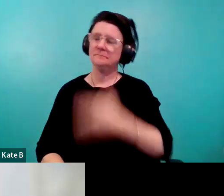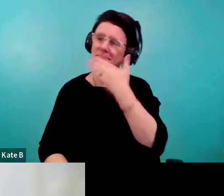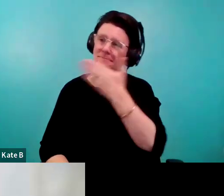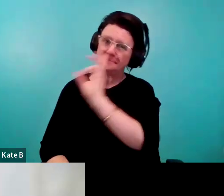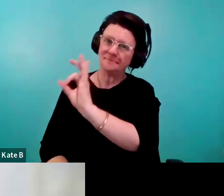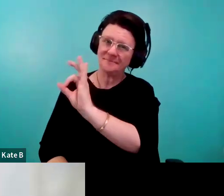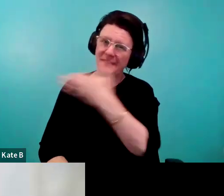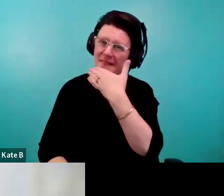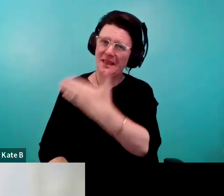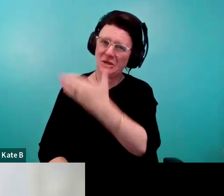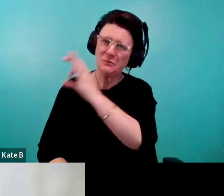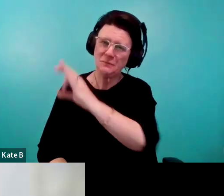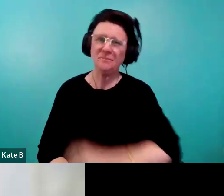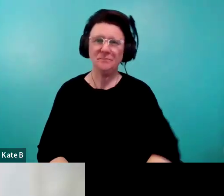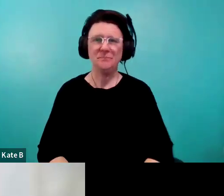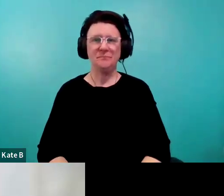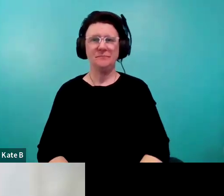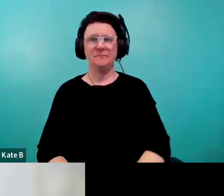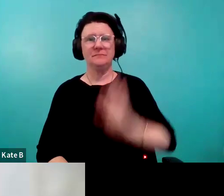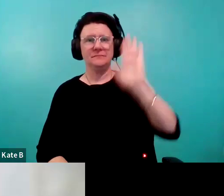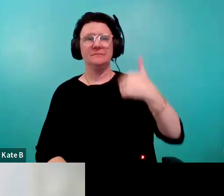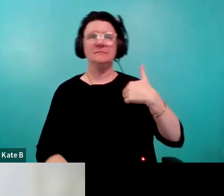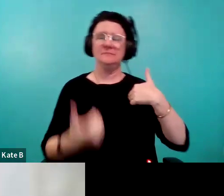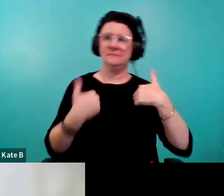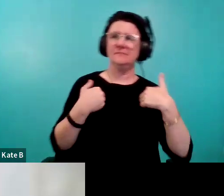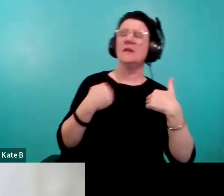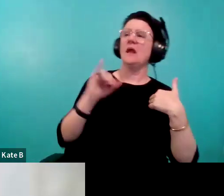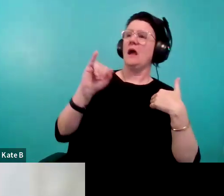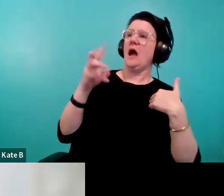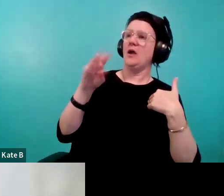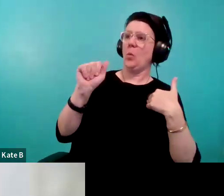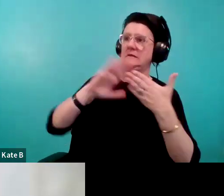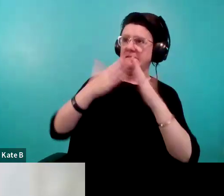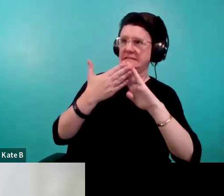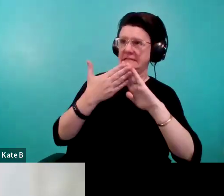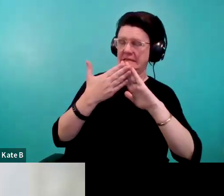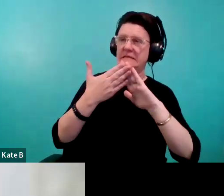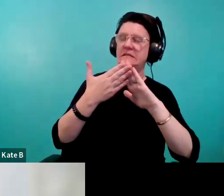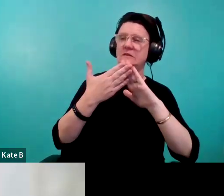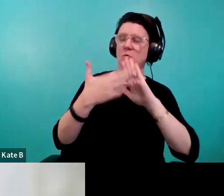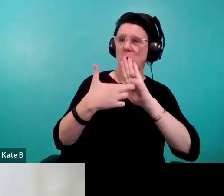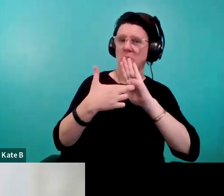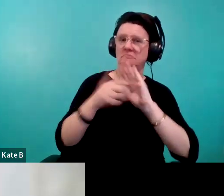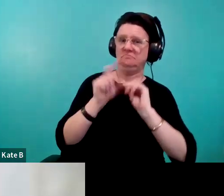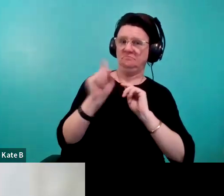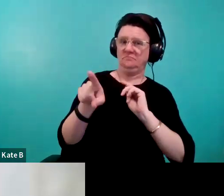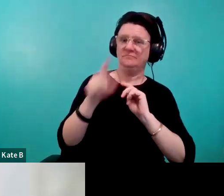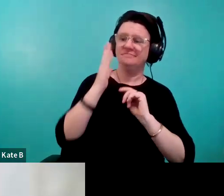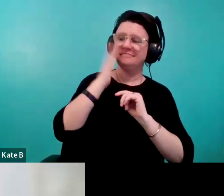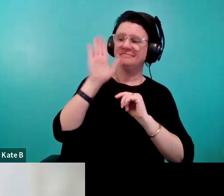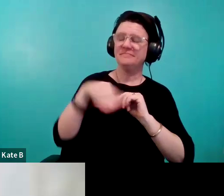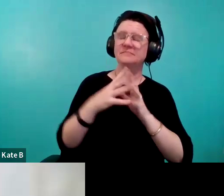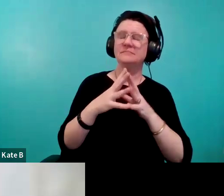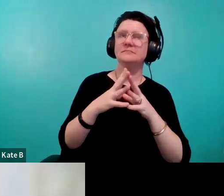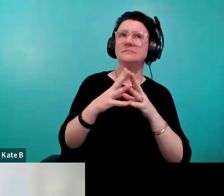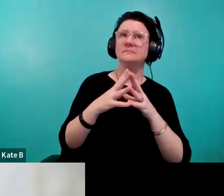Great. Thank you so much for joining. And Representative from Iowa City. I did have one question, if I might. I know one of the